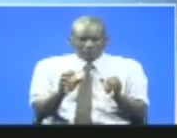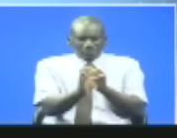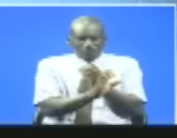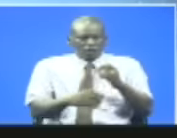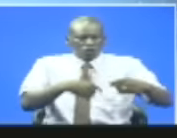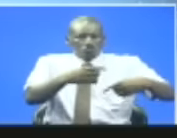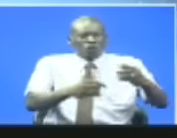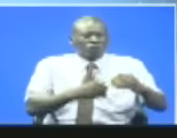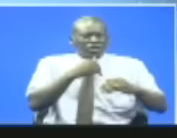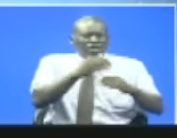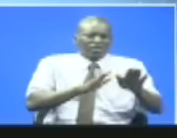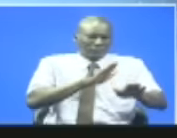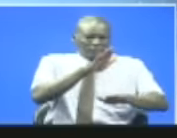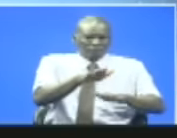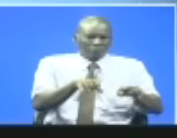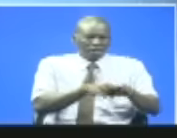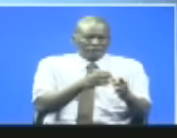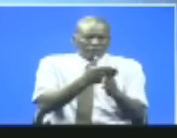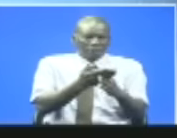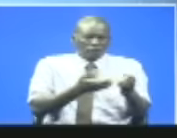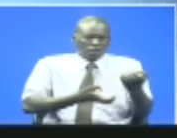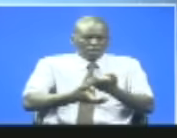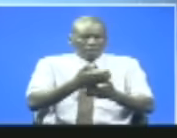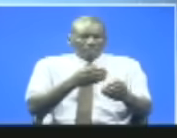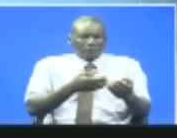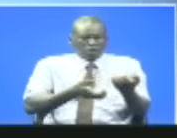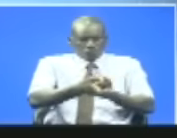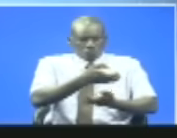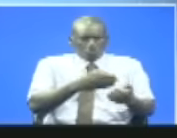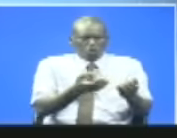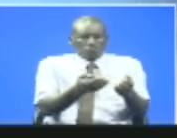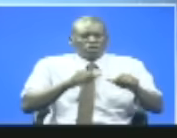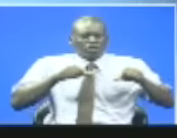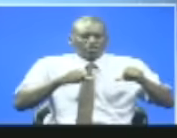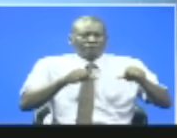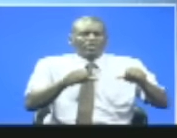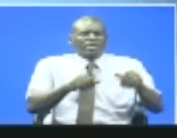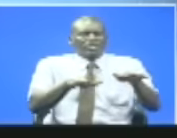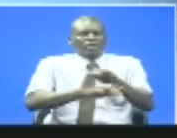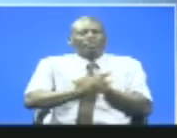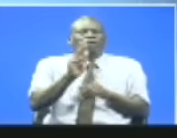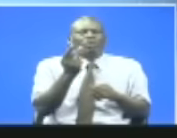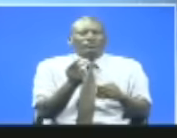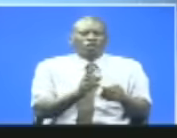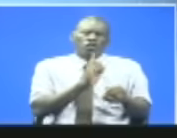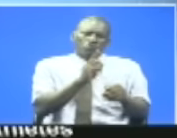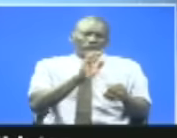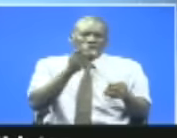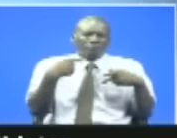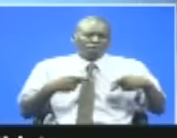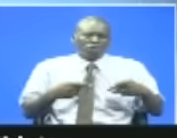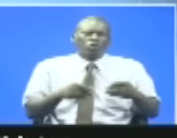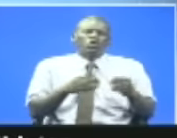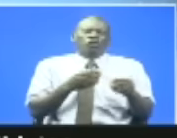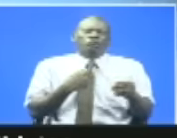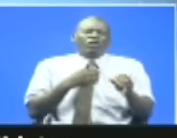to the next stage as a middle-income economy, you need stability. The deputy president is warning Kenya to have nothing to do